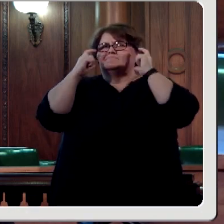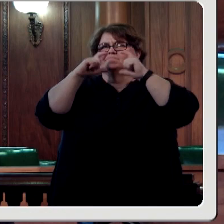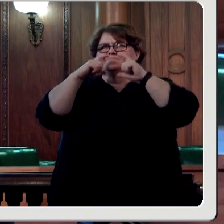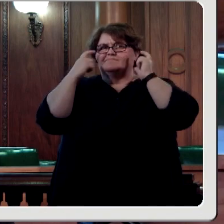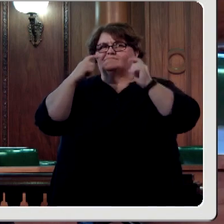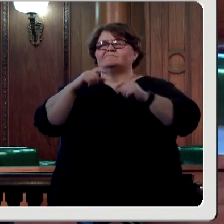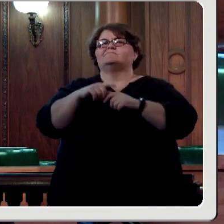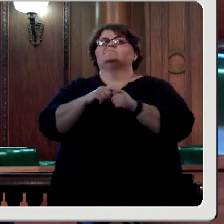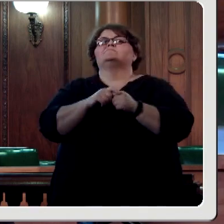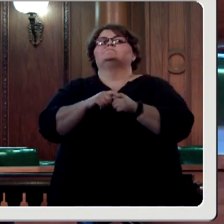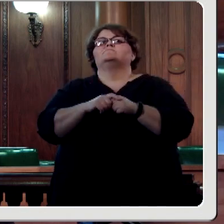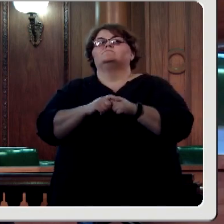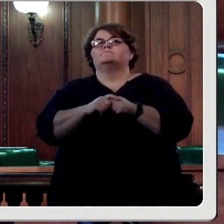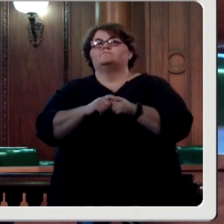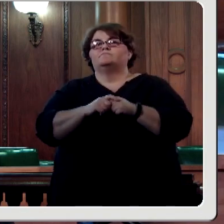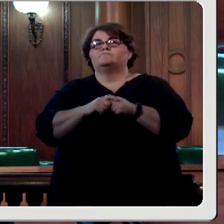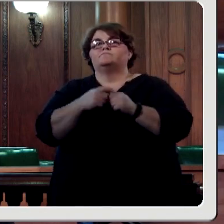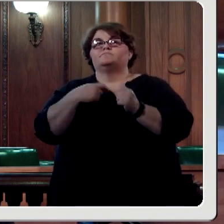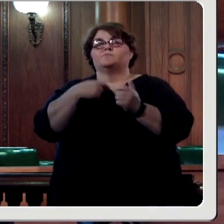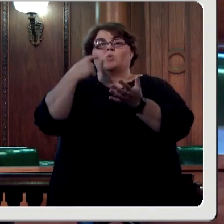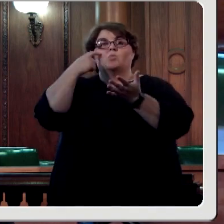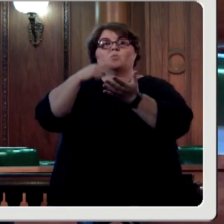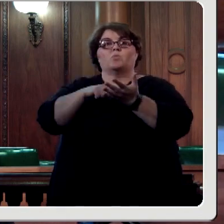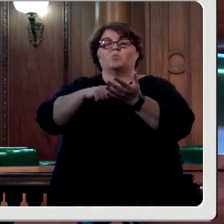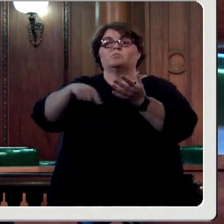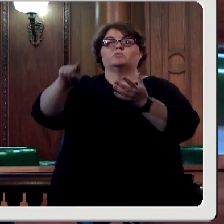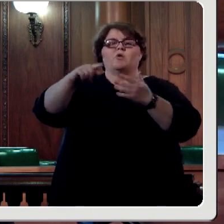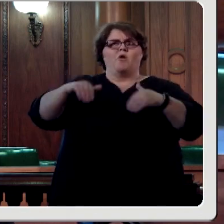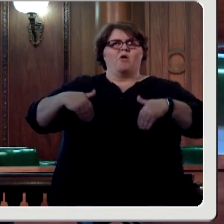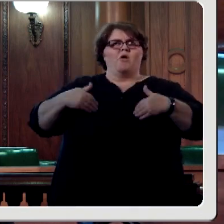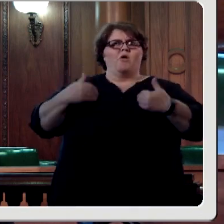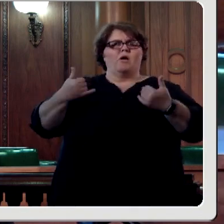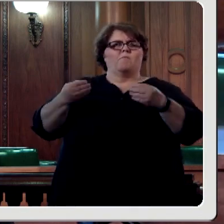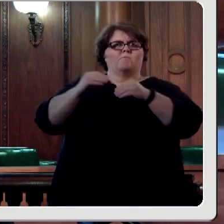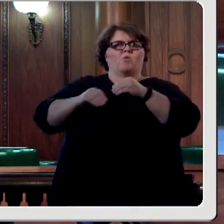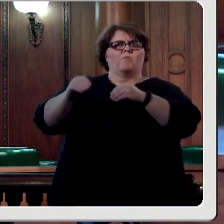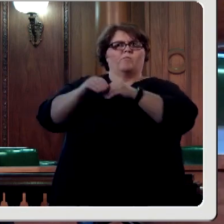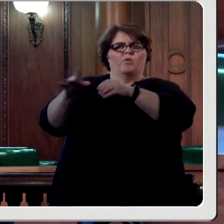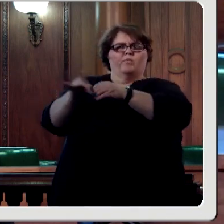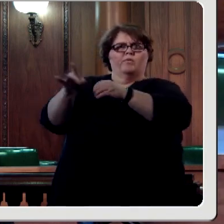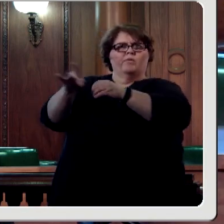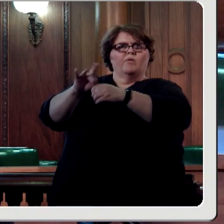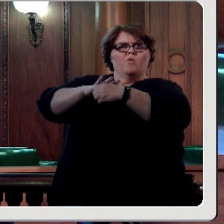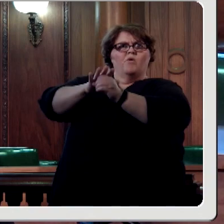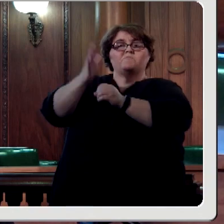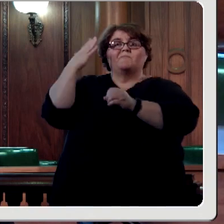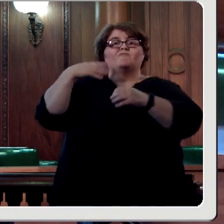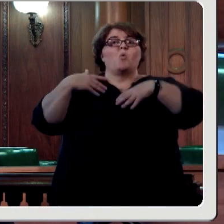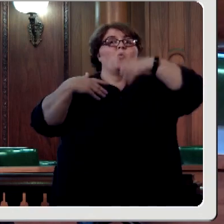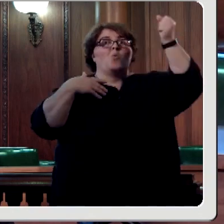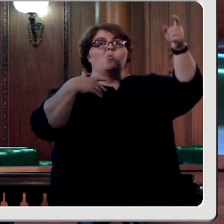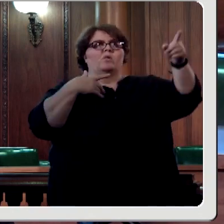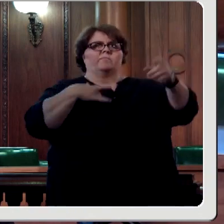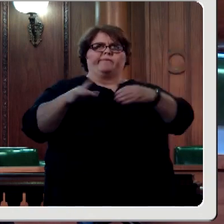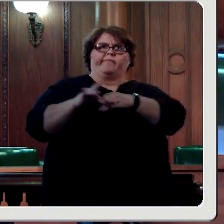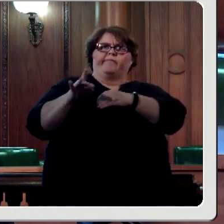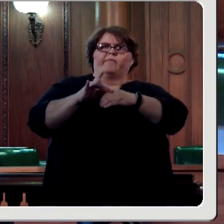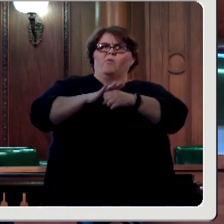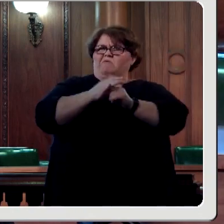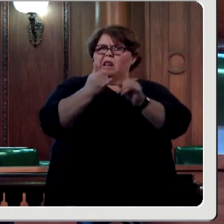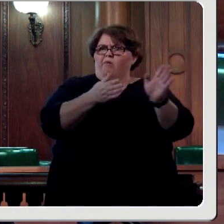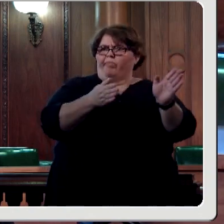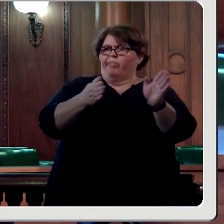younger people are getting this. And I notice a lot of times younger people are not wearing masks and sort of